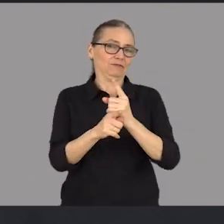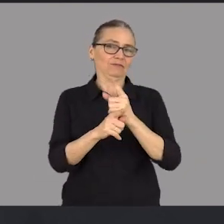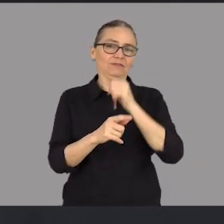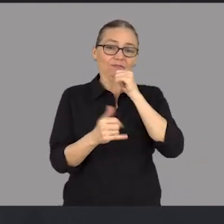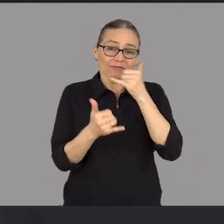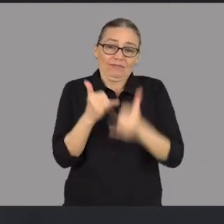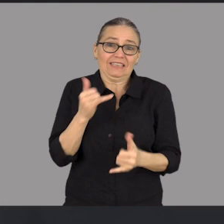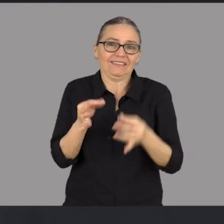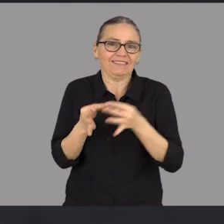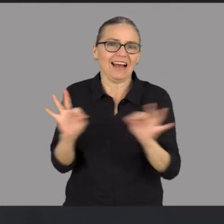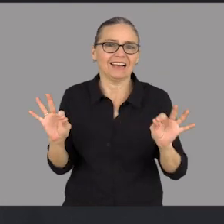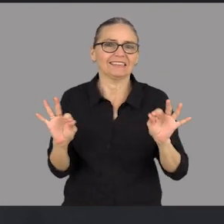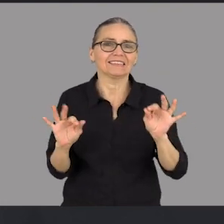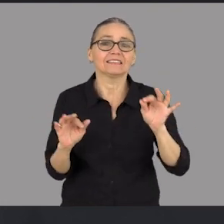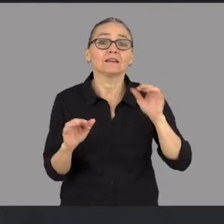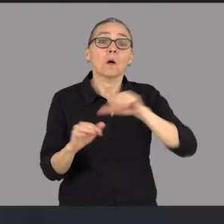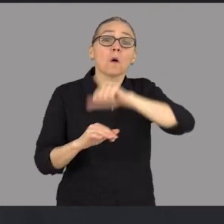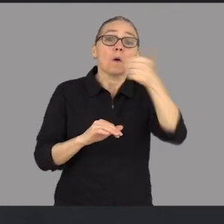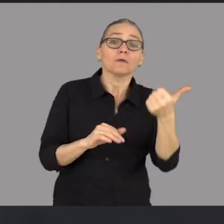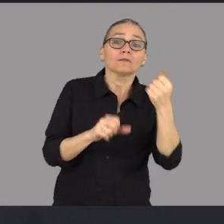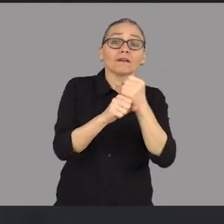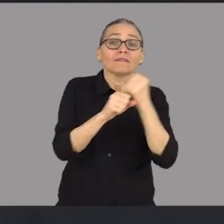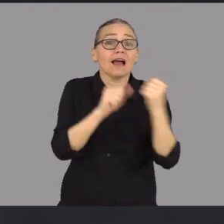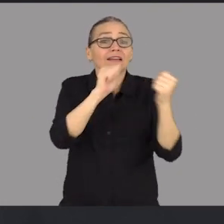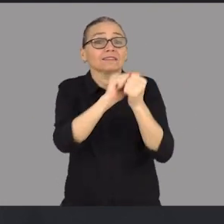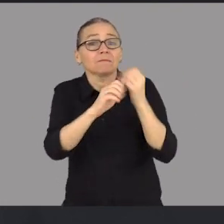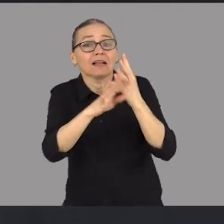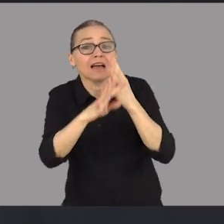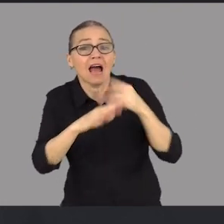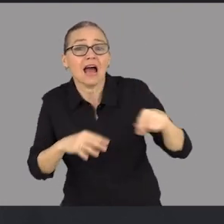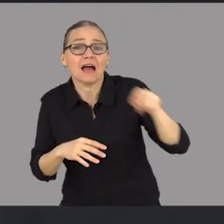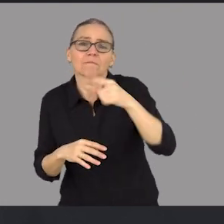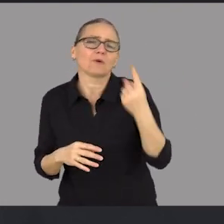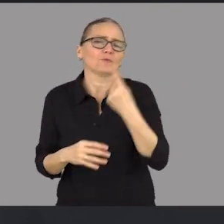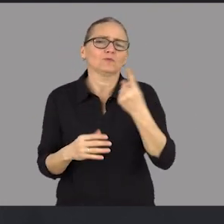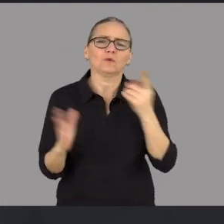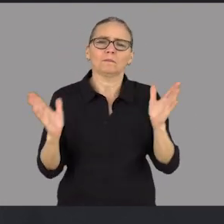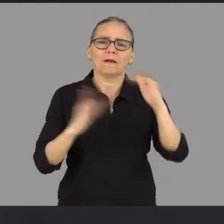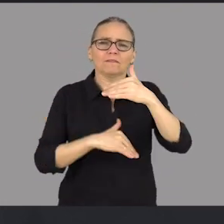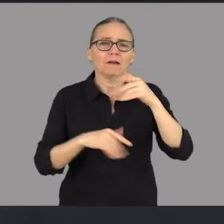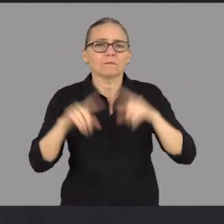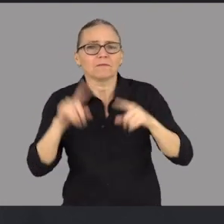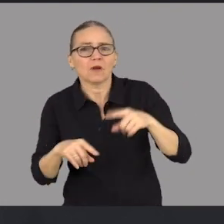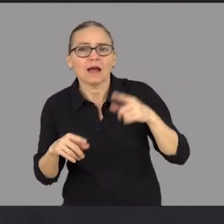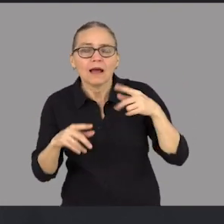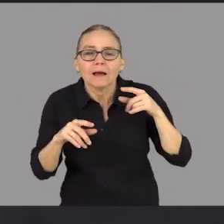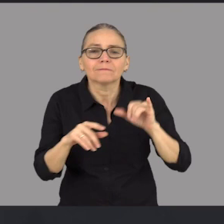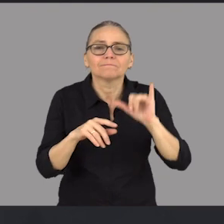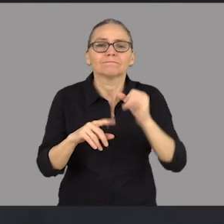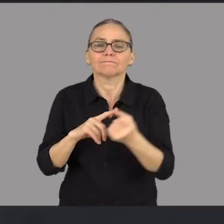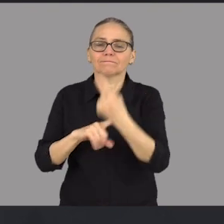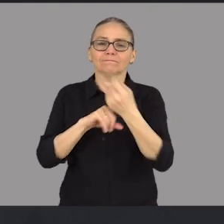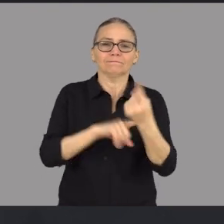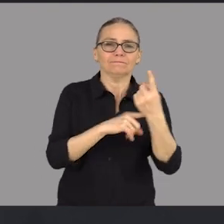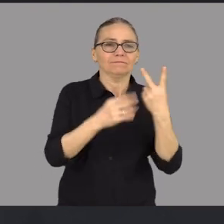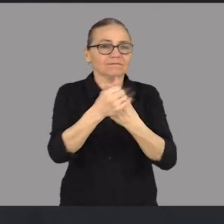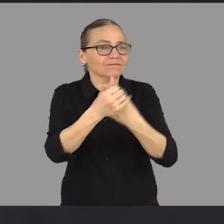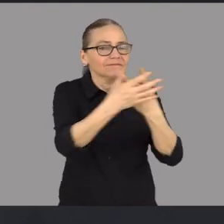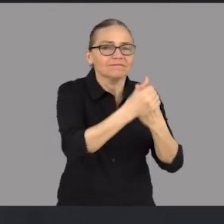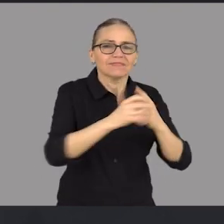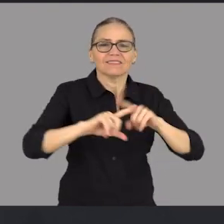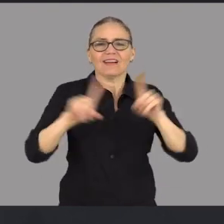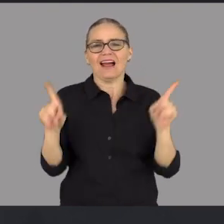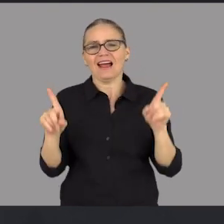working, and we work together with the clients. You know, and it's not always perfect. Sometimes we have to make different accommodations here or